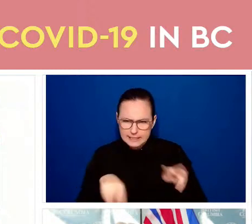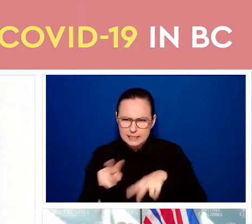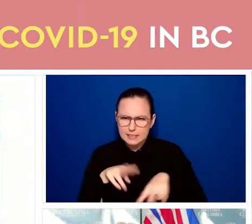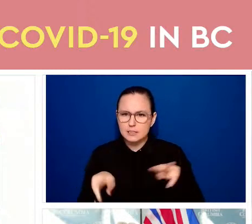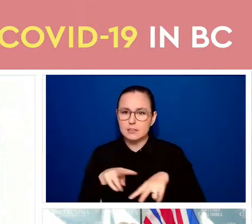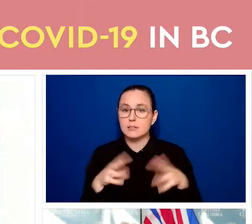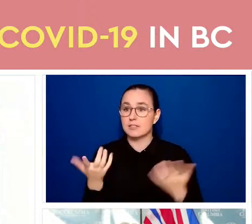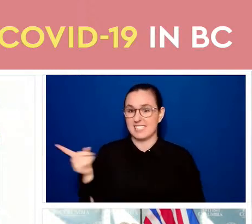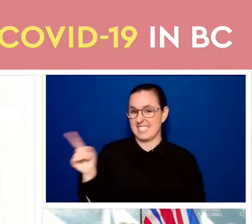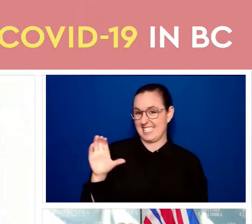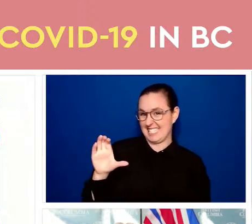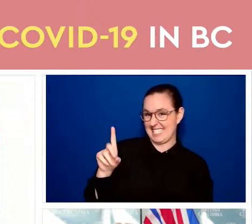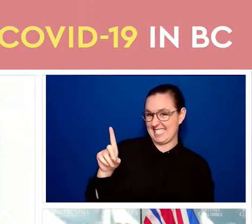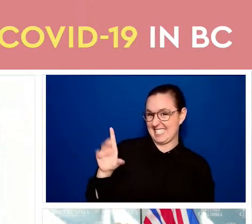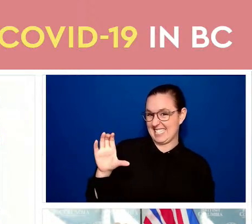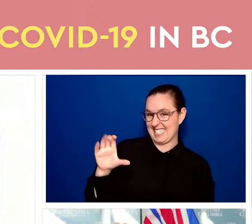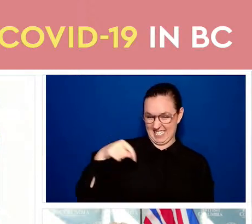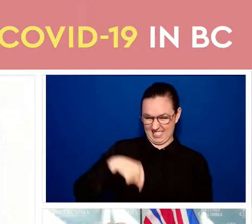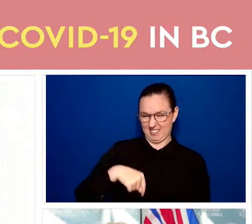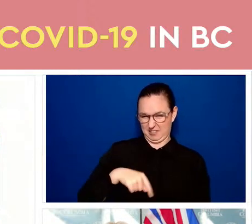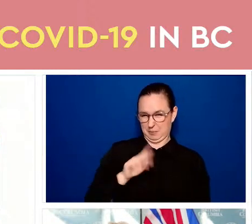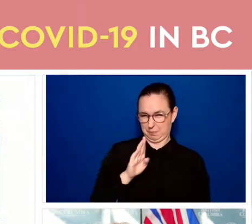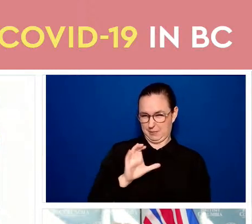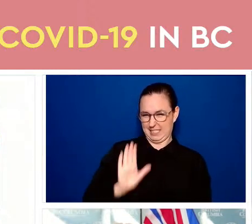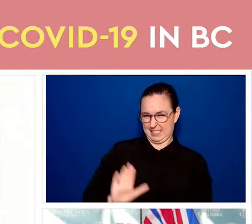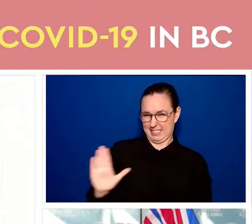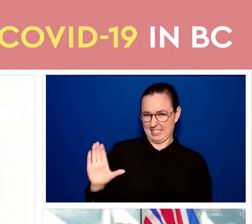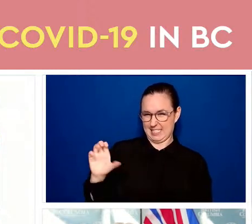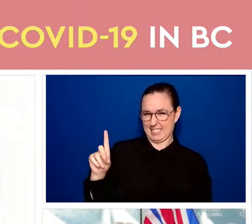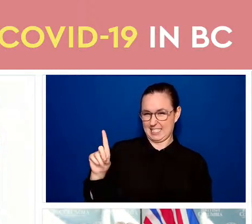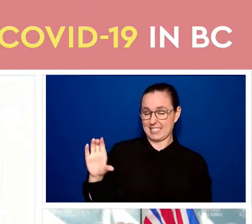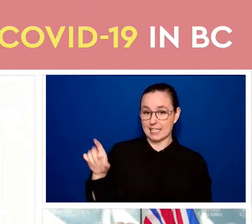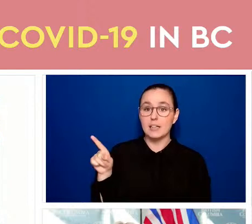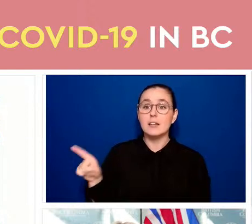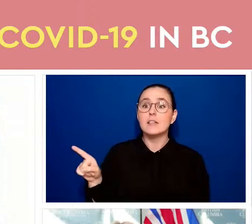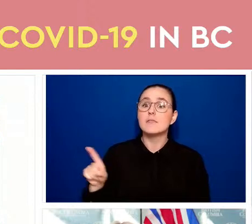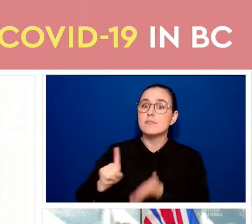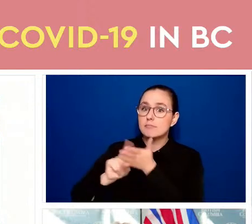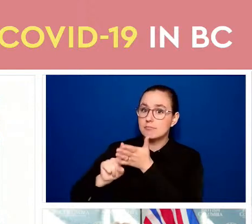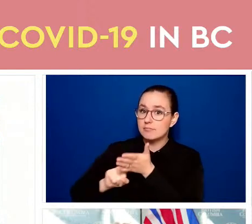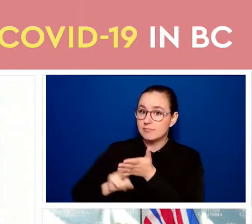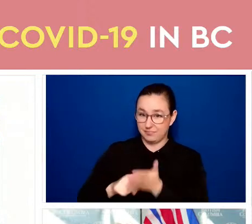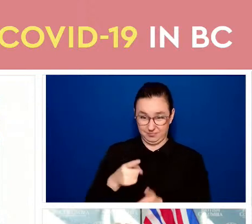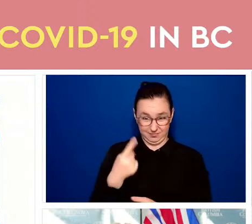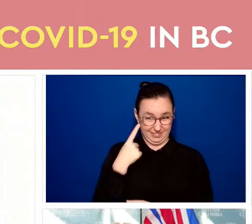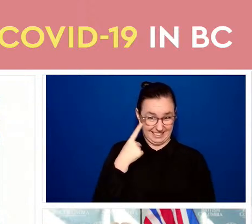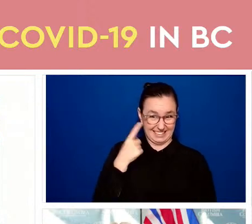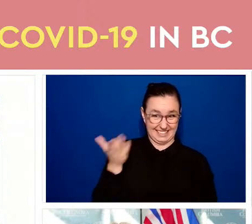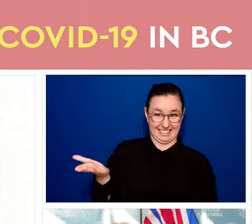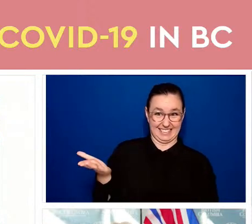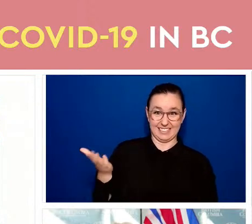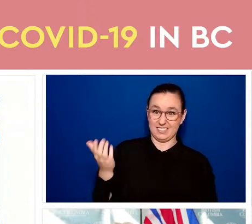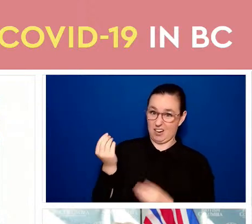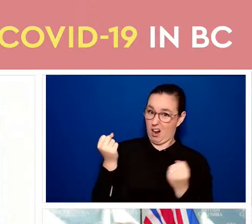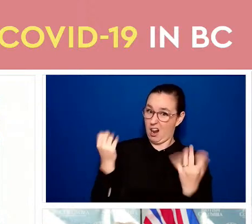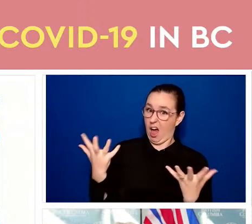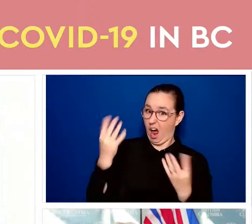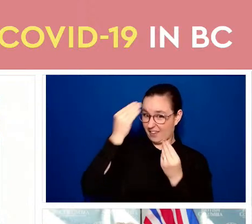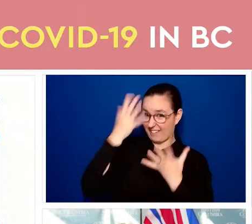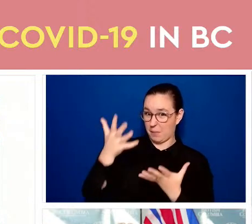have an update on that now. And in this slide, there's a lot of information there, but really what it tells us is